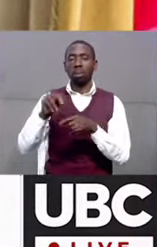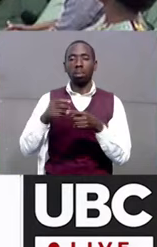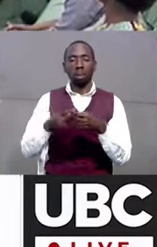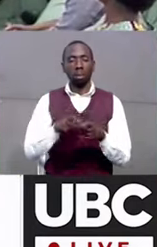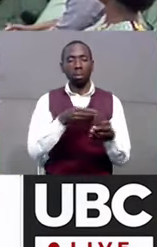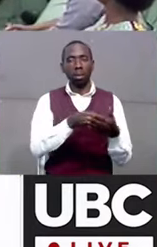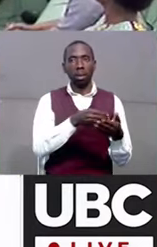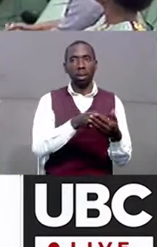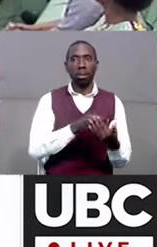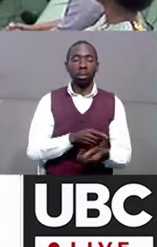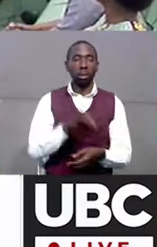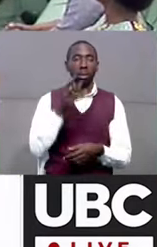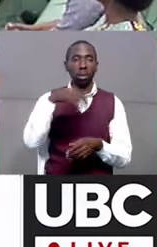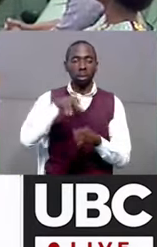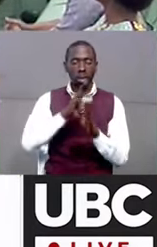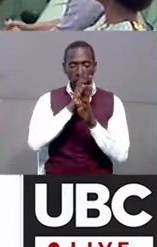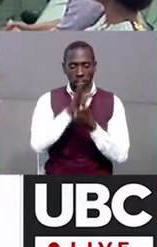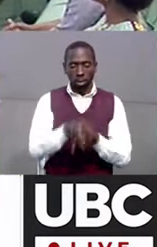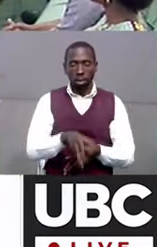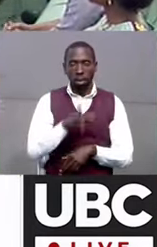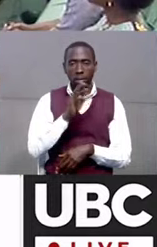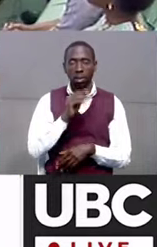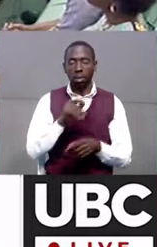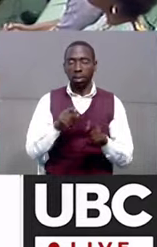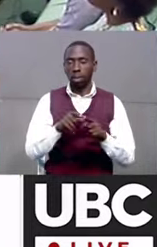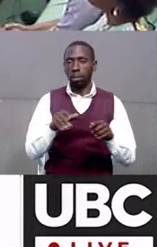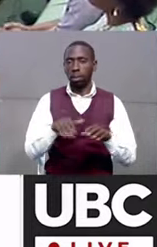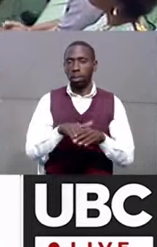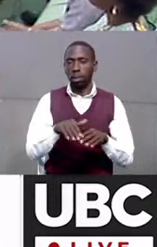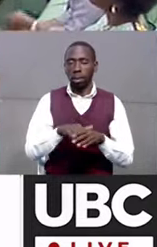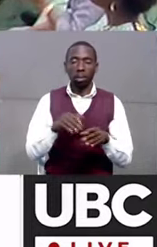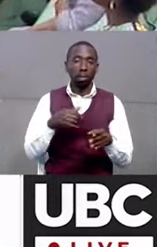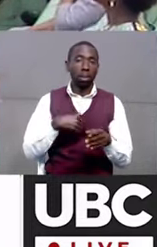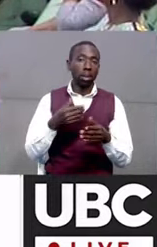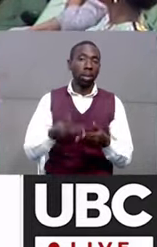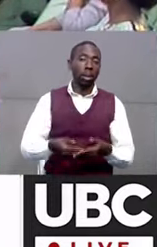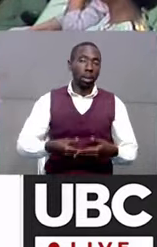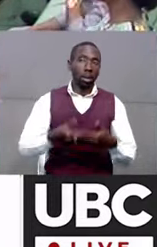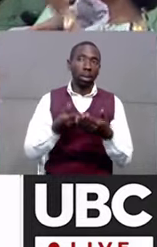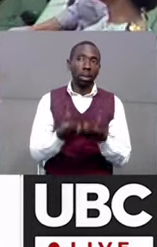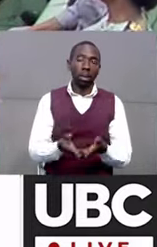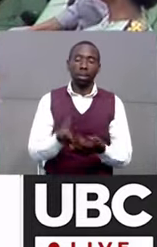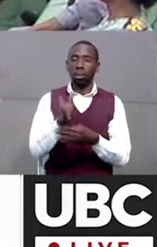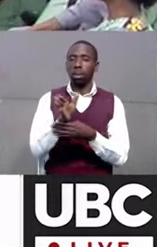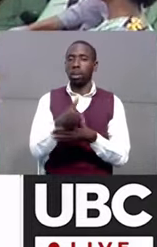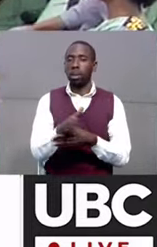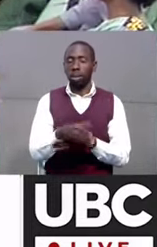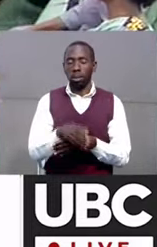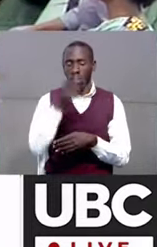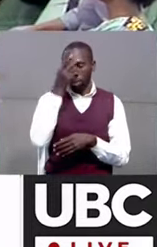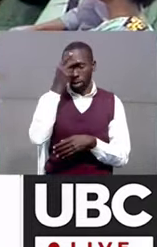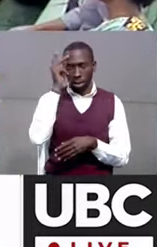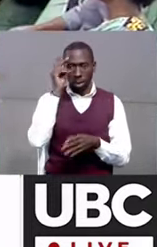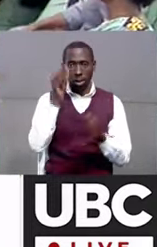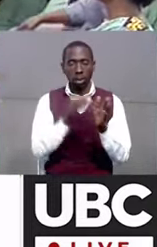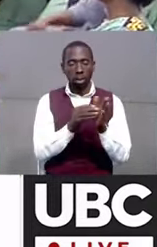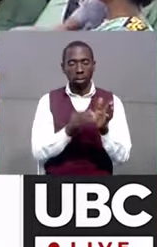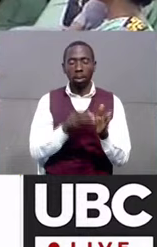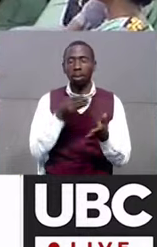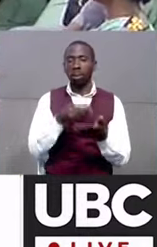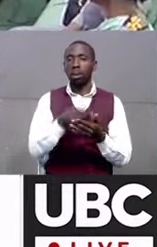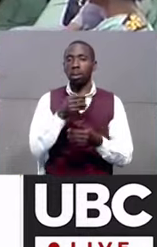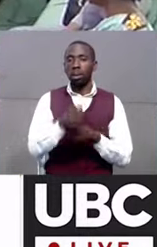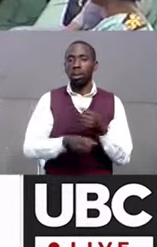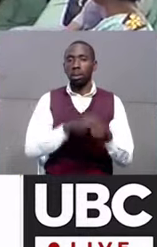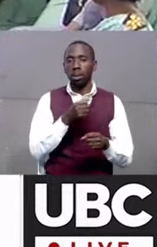Right Honorable Speaker and Honorable Members, I beg to lay the Ministerial Policy Statement Financial Year